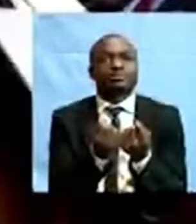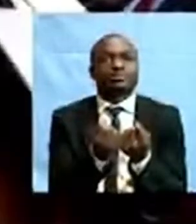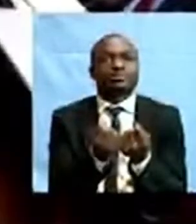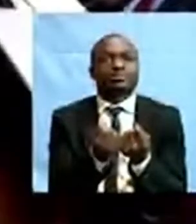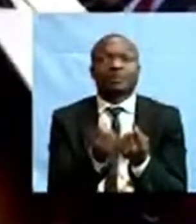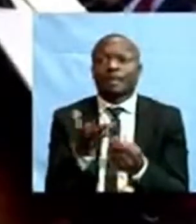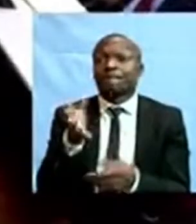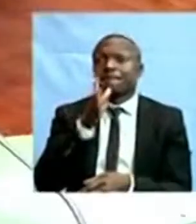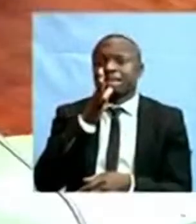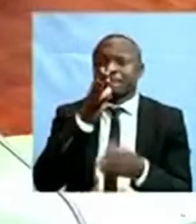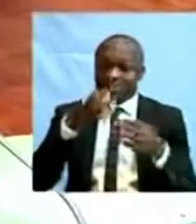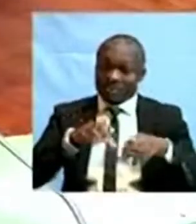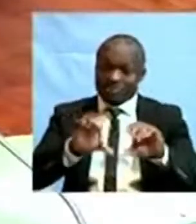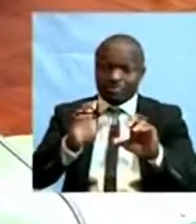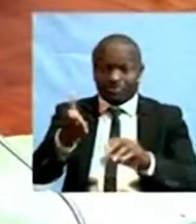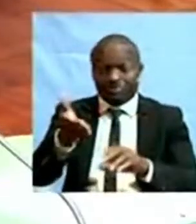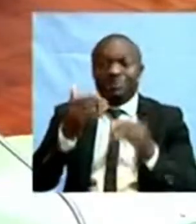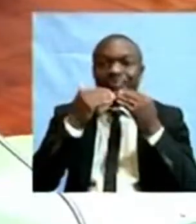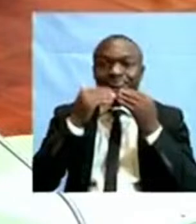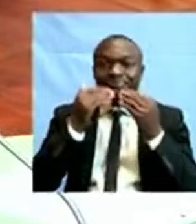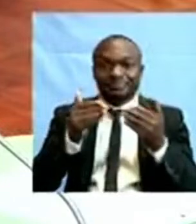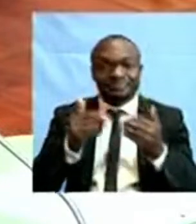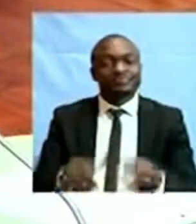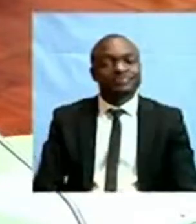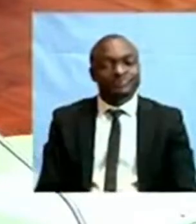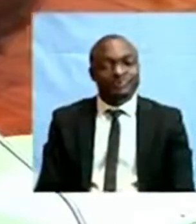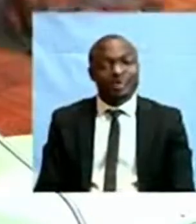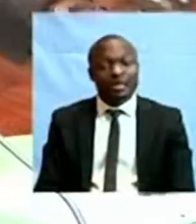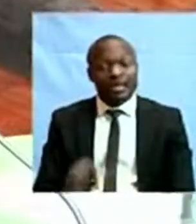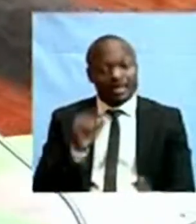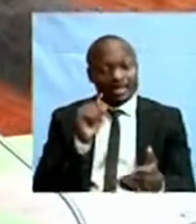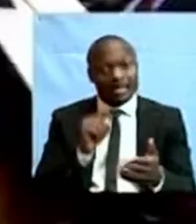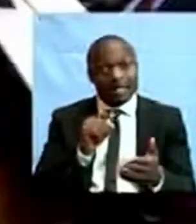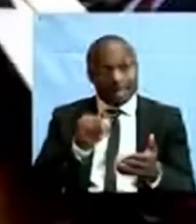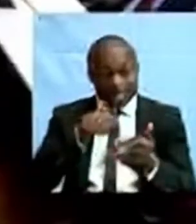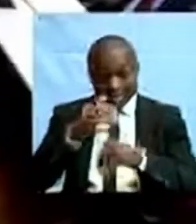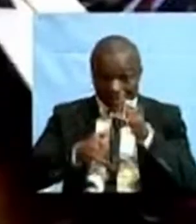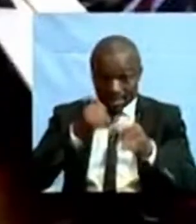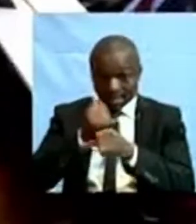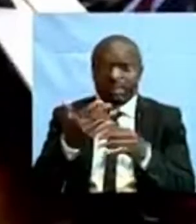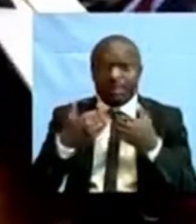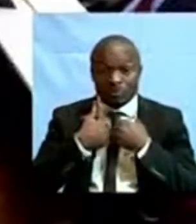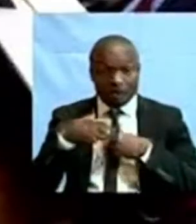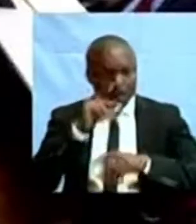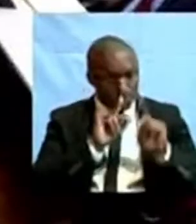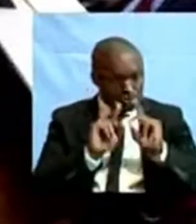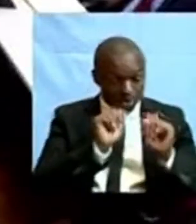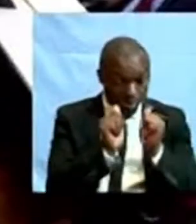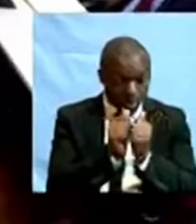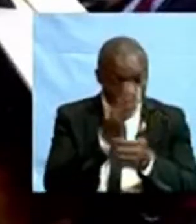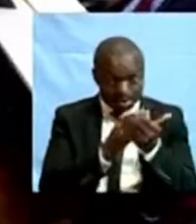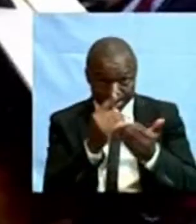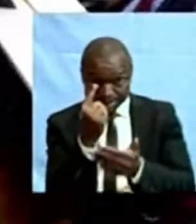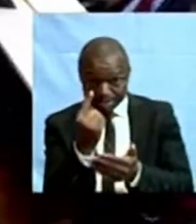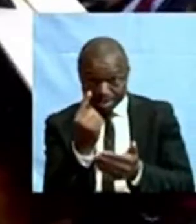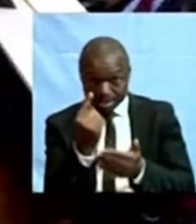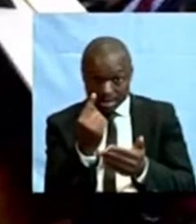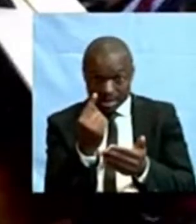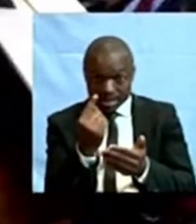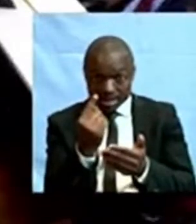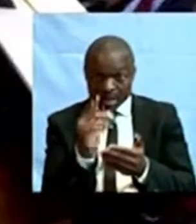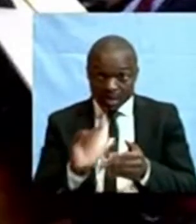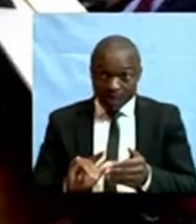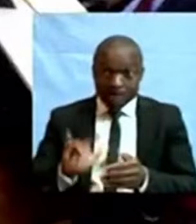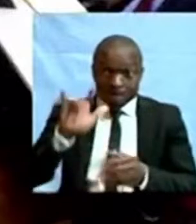Yes, madam, you may proceed. Thank you. So earlier this year we had an informal discussion with someone from the